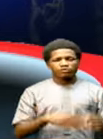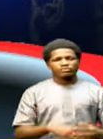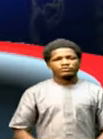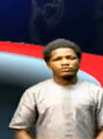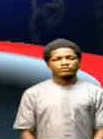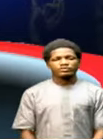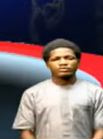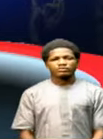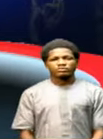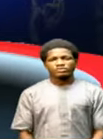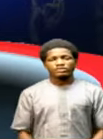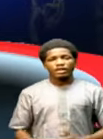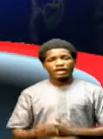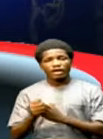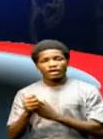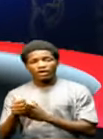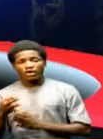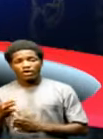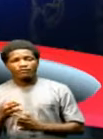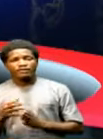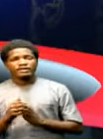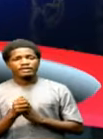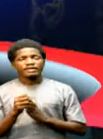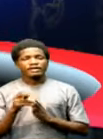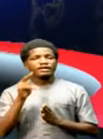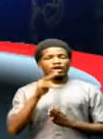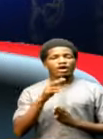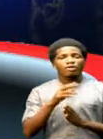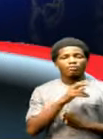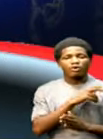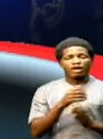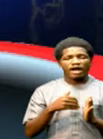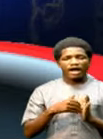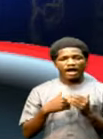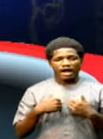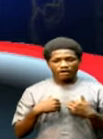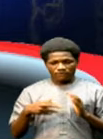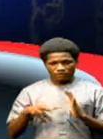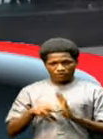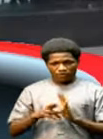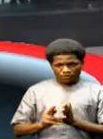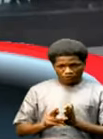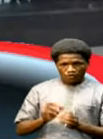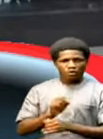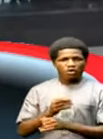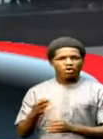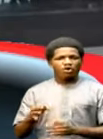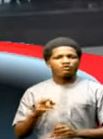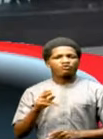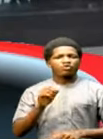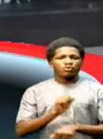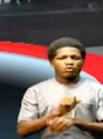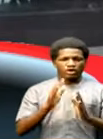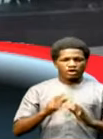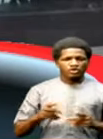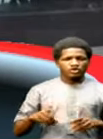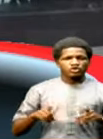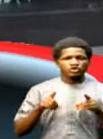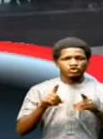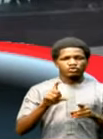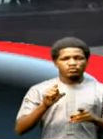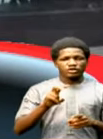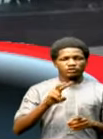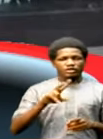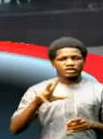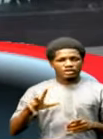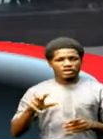Now, leadership of the Nigeria Police has reviewed the performance of its personnel during the 2023 general elections,